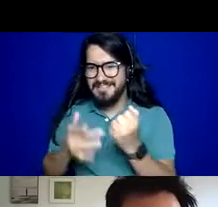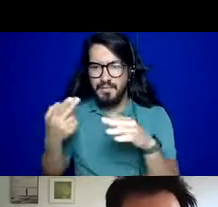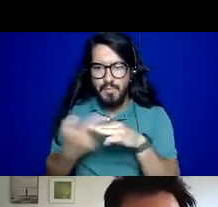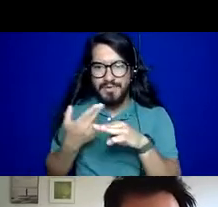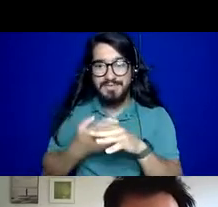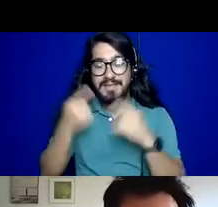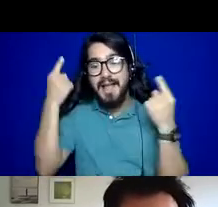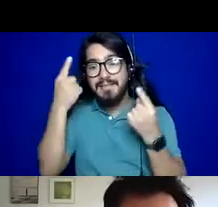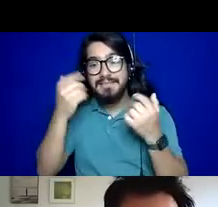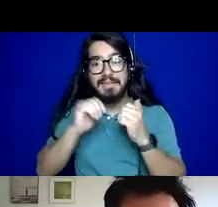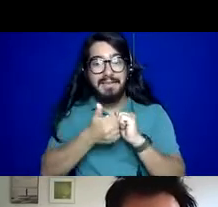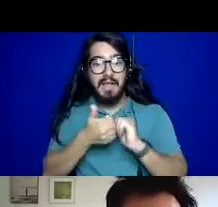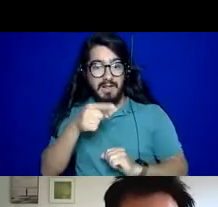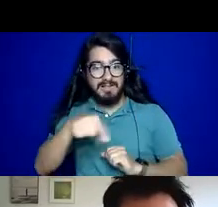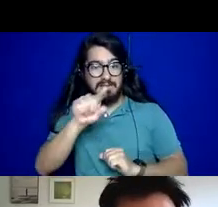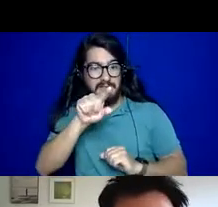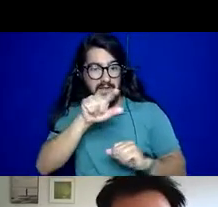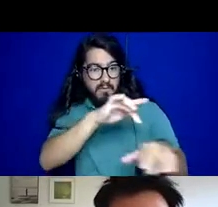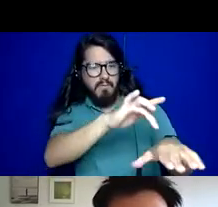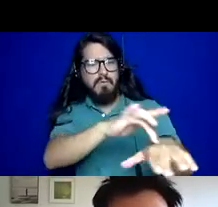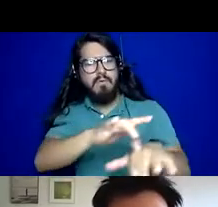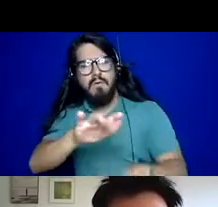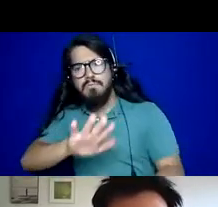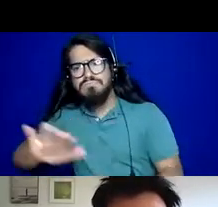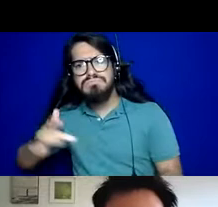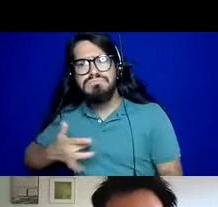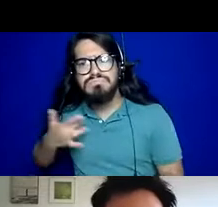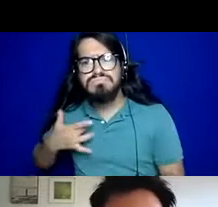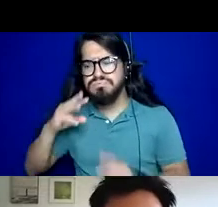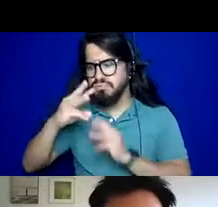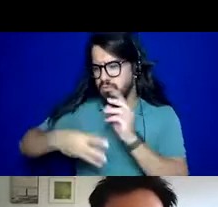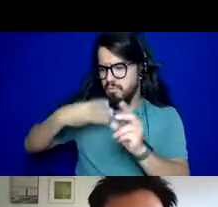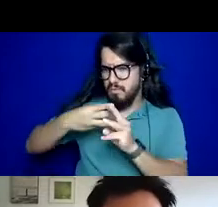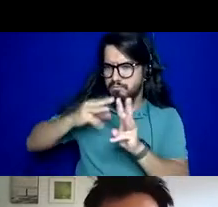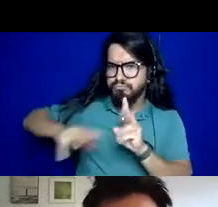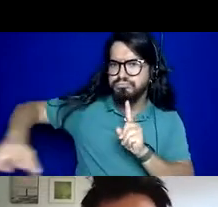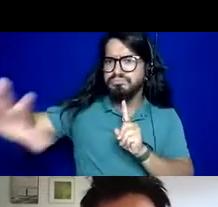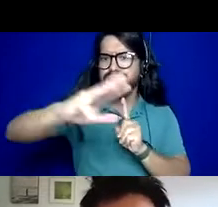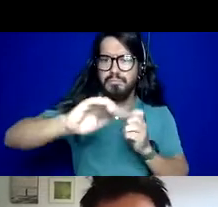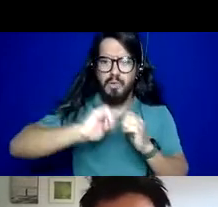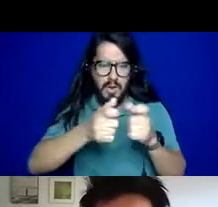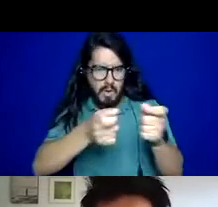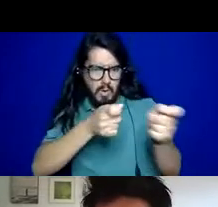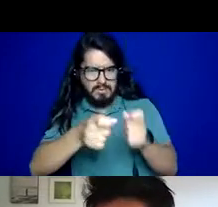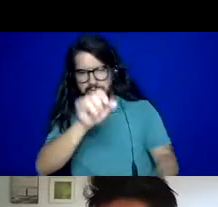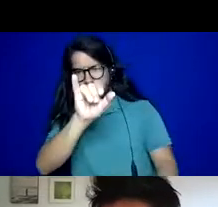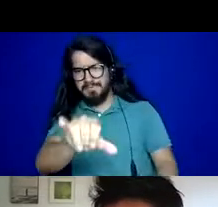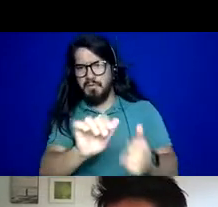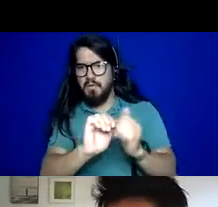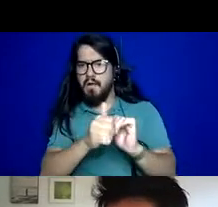they sense the world around them, what kinds of risks that might pose to us and how we can control those things.